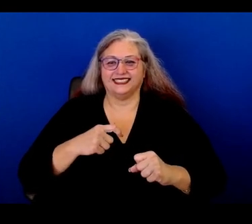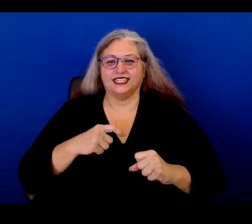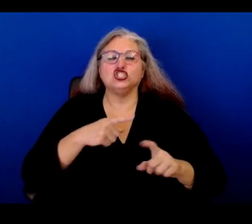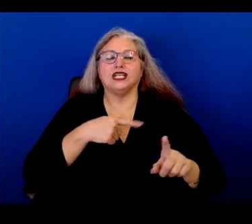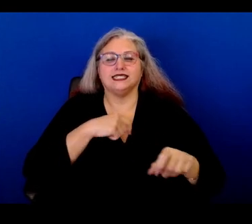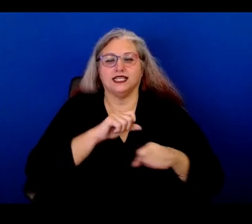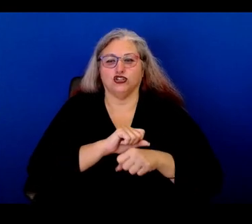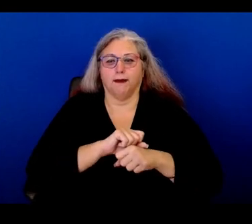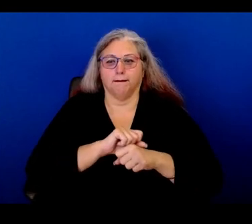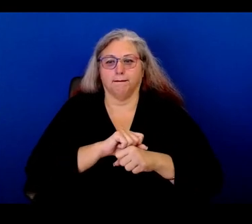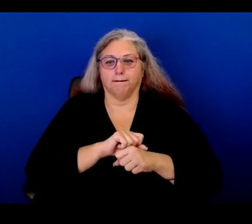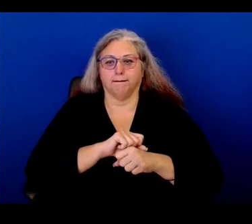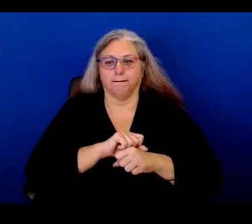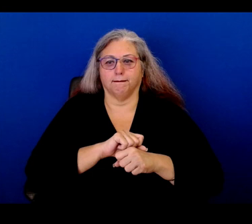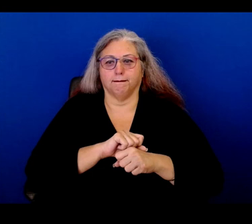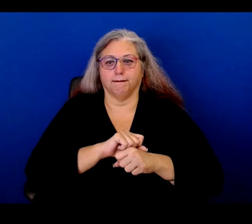she has a job at a,